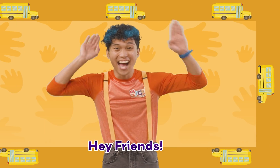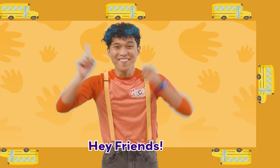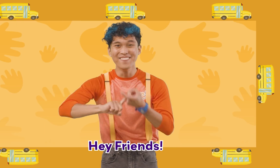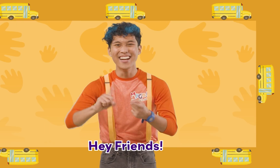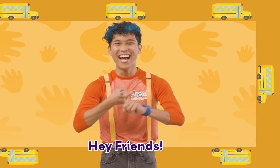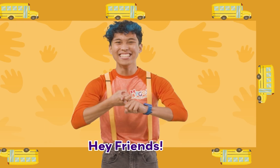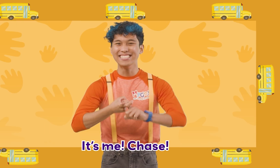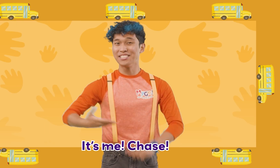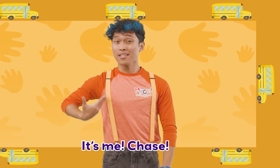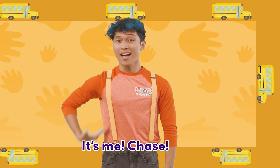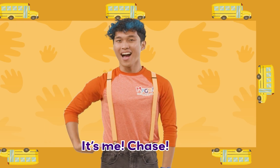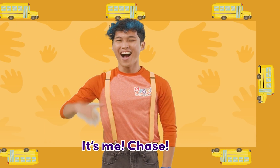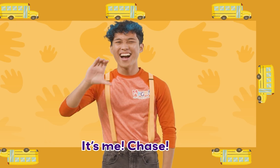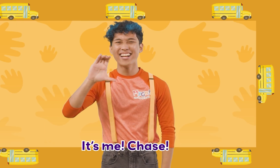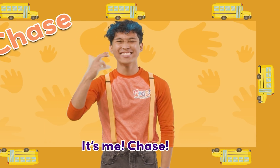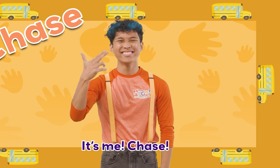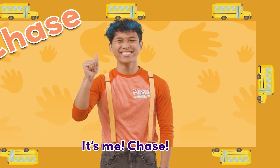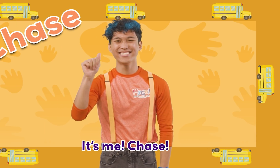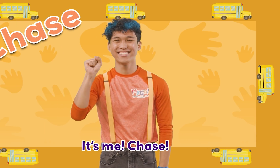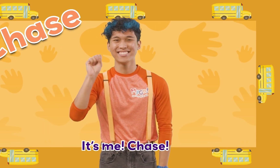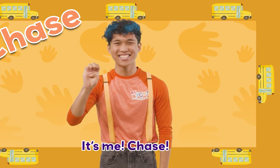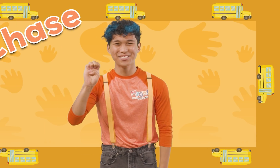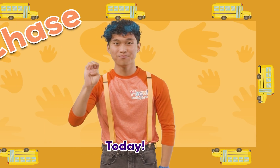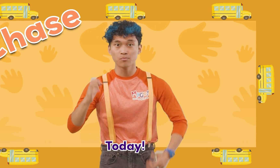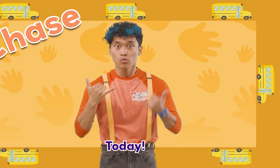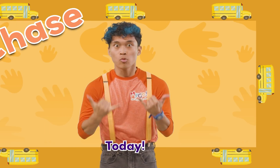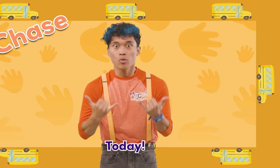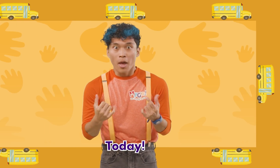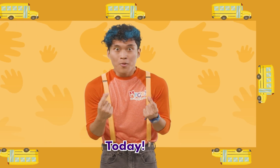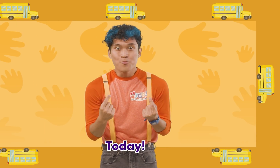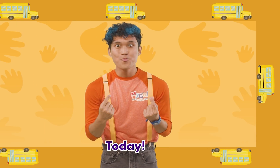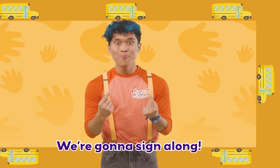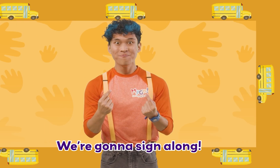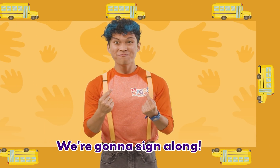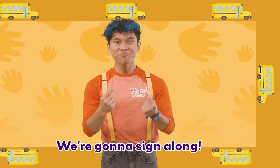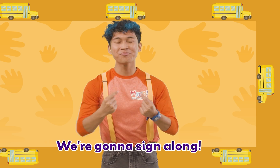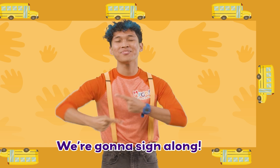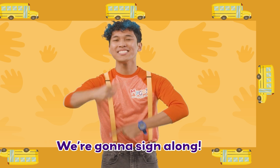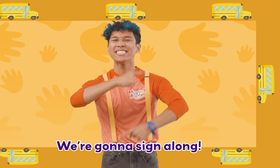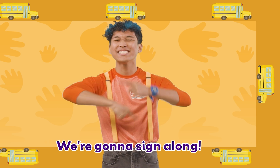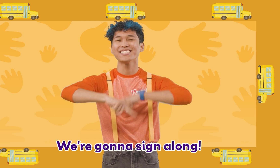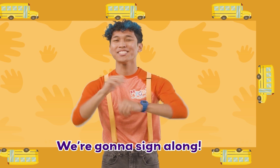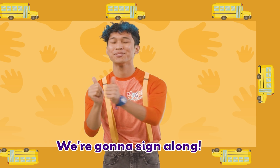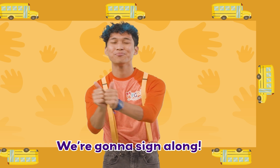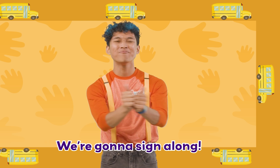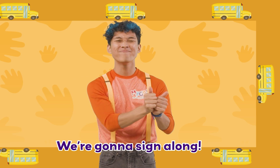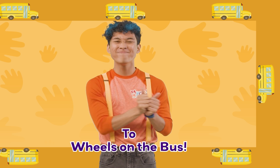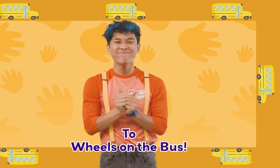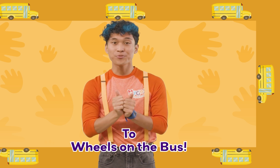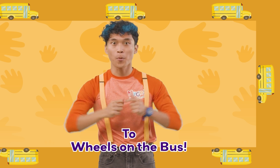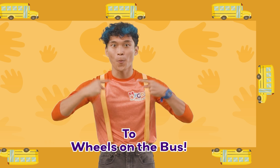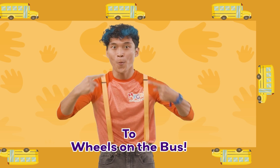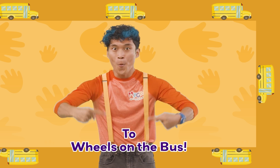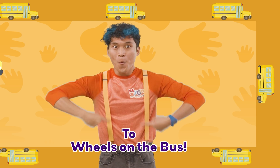Hey friends, it's me, Chase. Today, we're gonna sign along